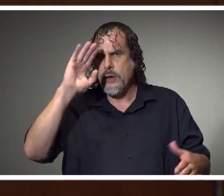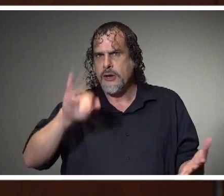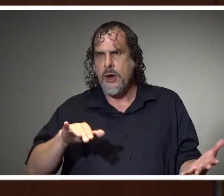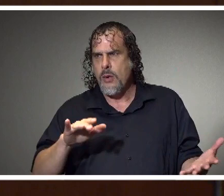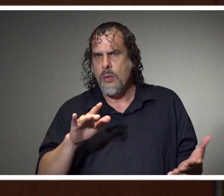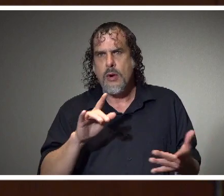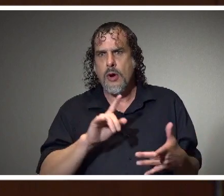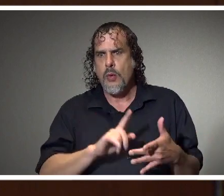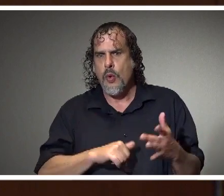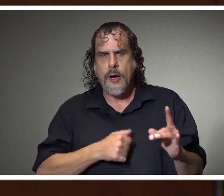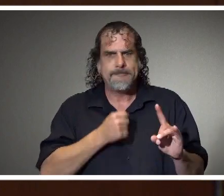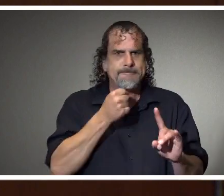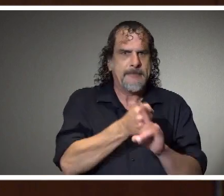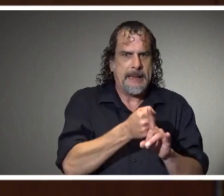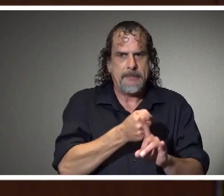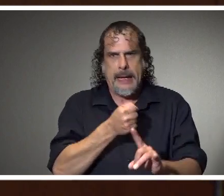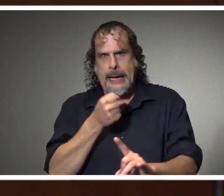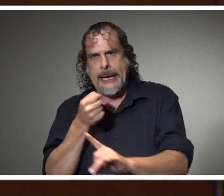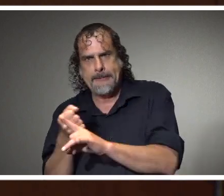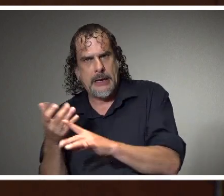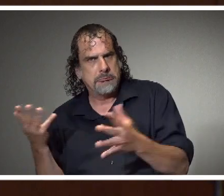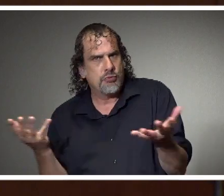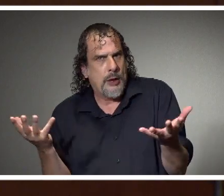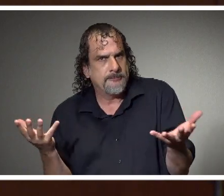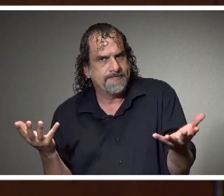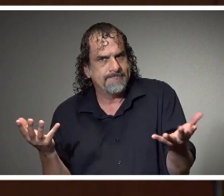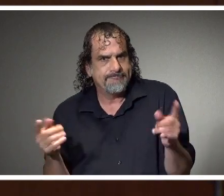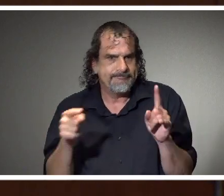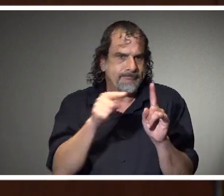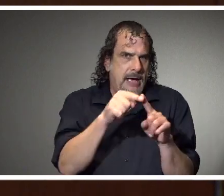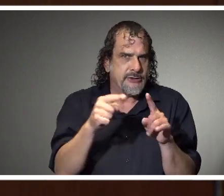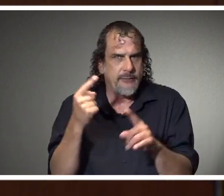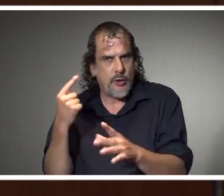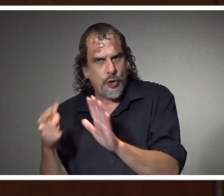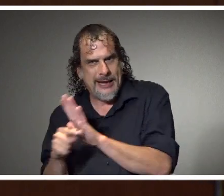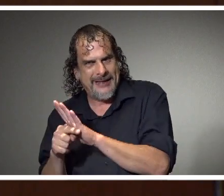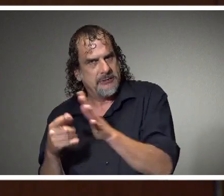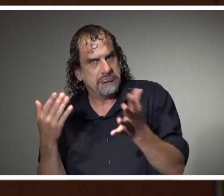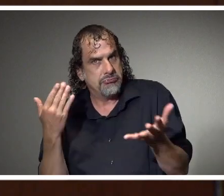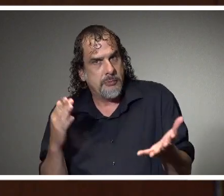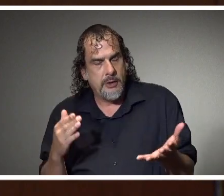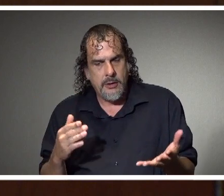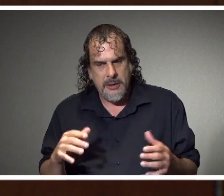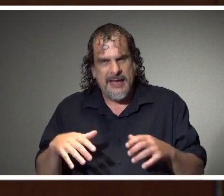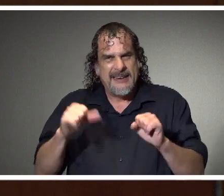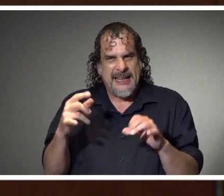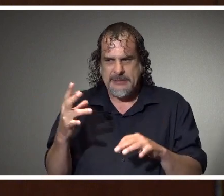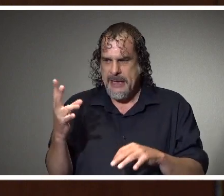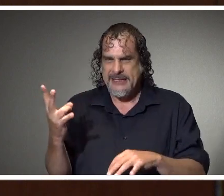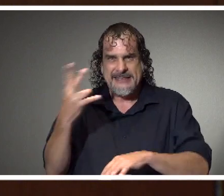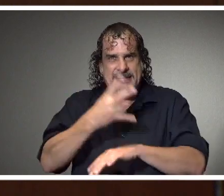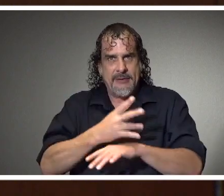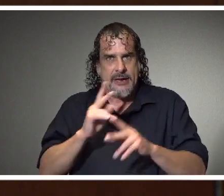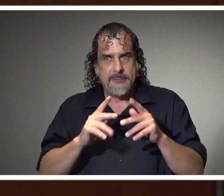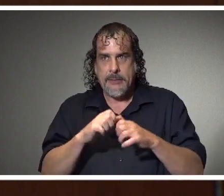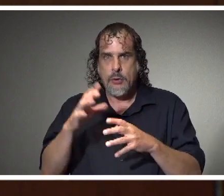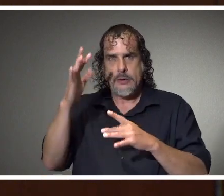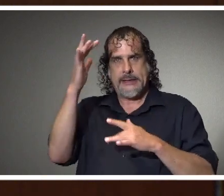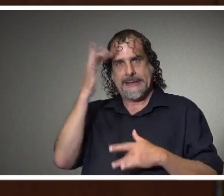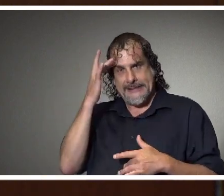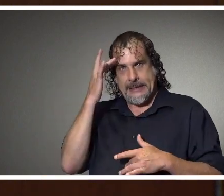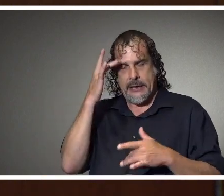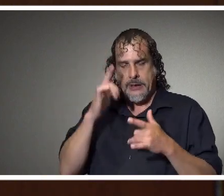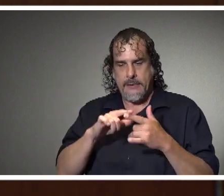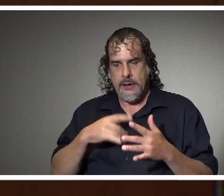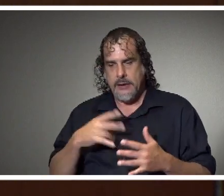to impact our number of cases. It takes about 7 days for people to get symptoms, another 7 days probably to seek